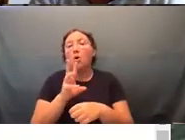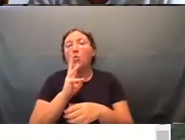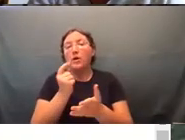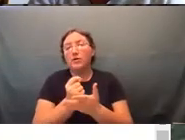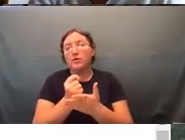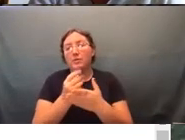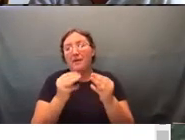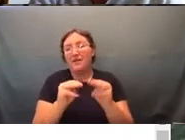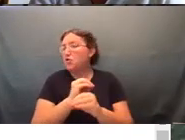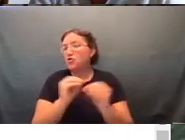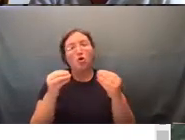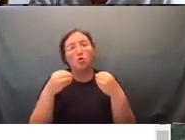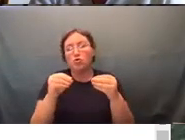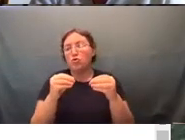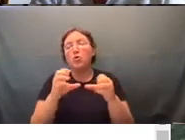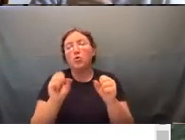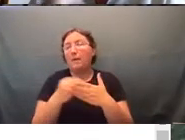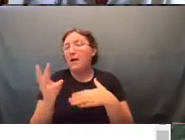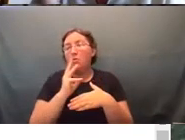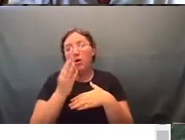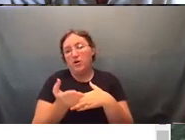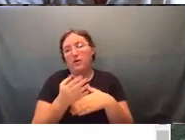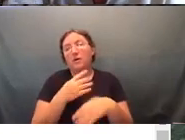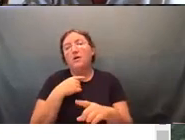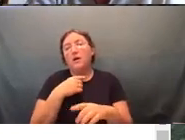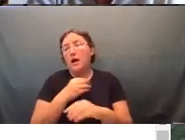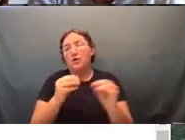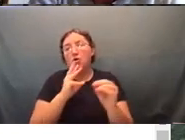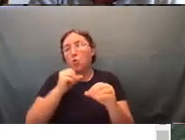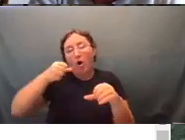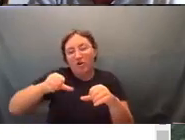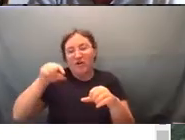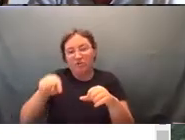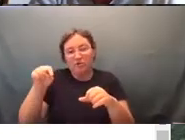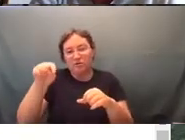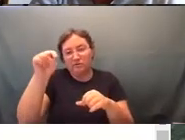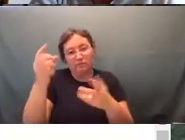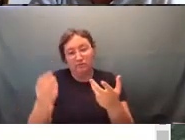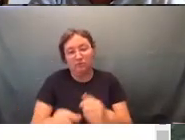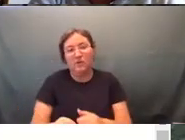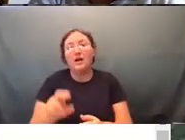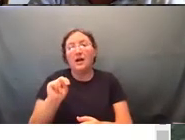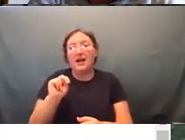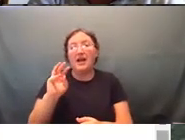not a store selling bottled water and there aren't water fountains all the way up. NPS is kind of recommended that